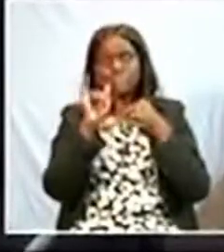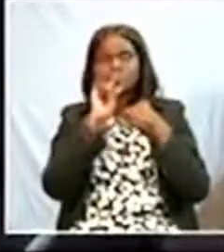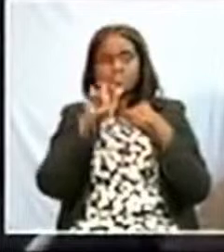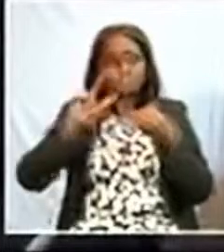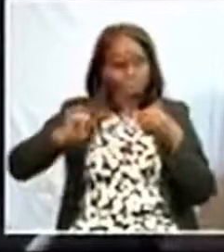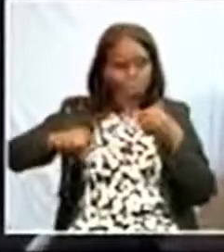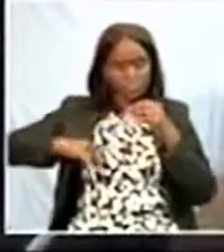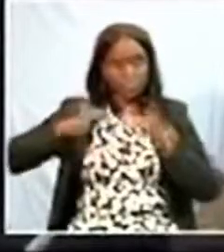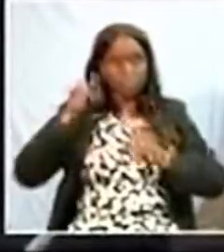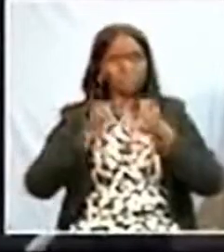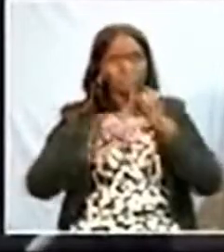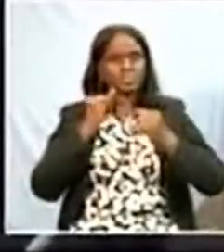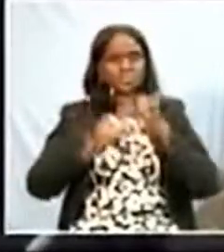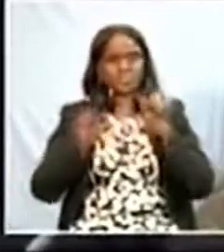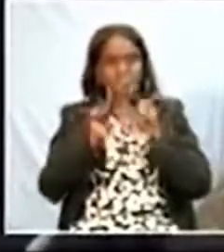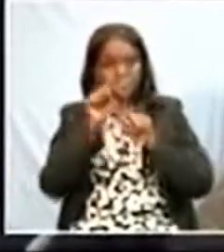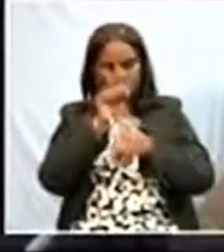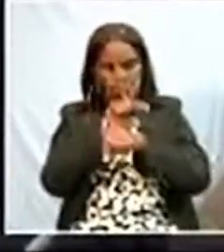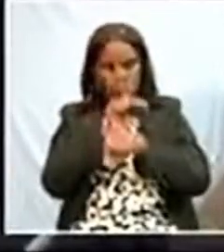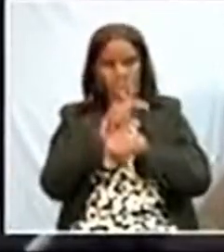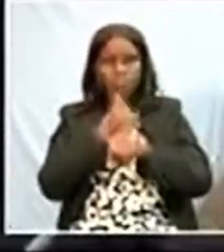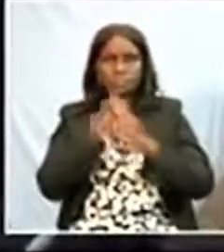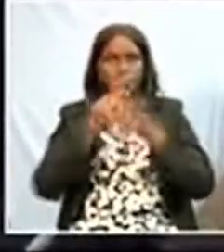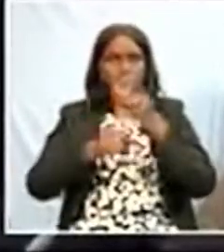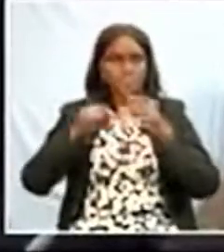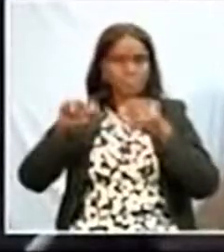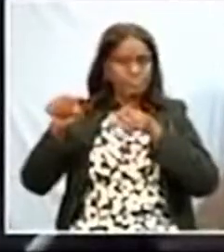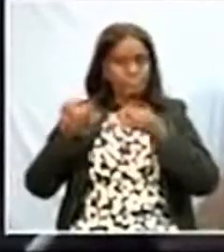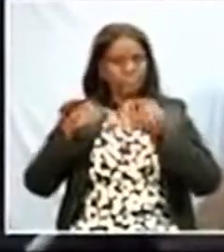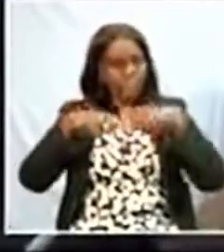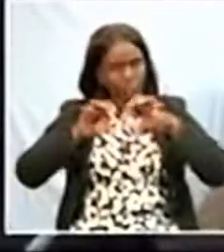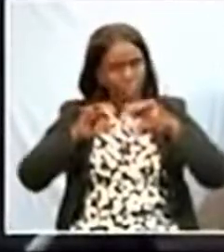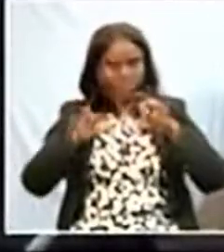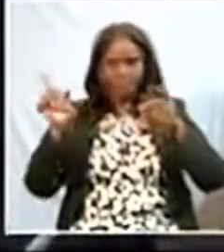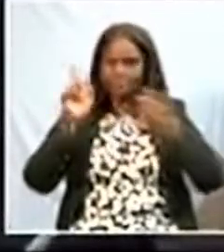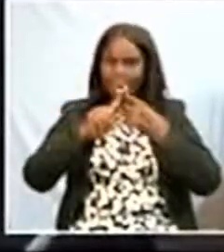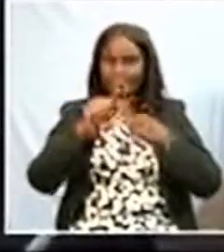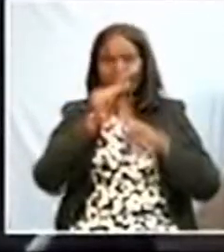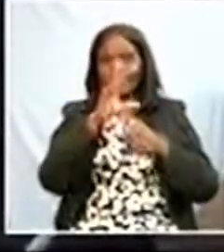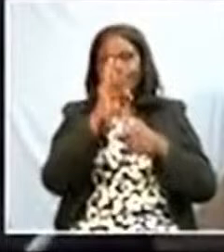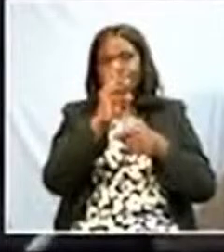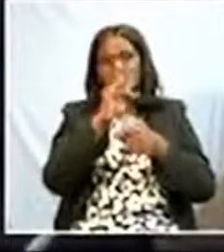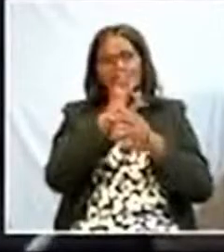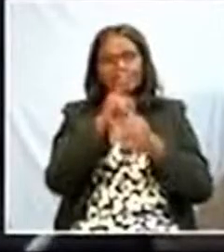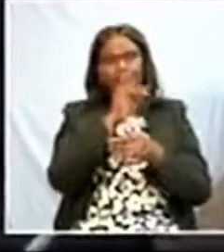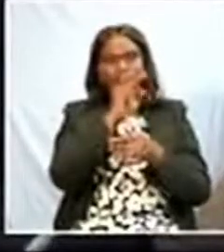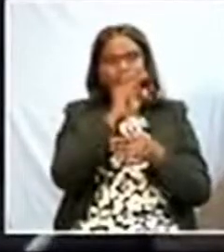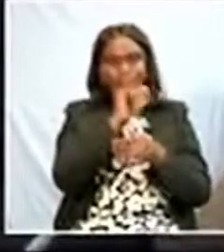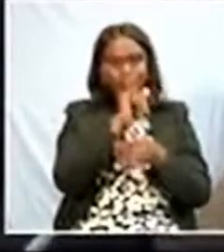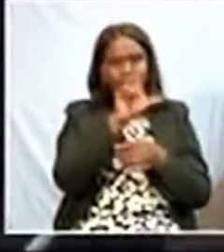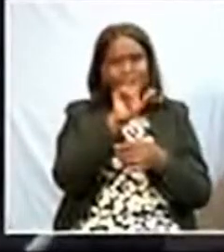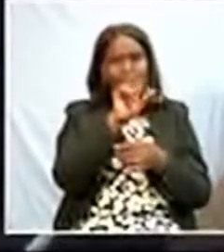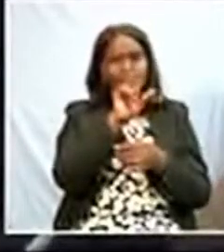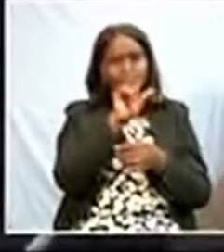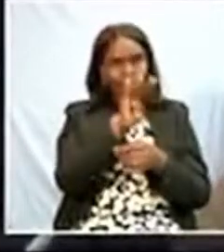delayed completion. The project has dragged on until 16th of July 2024.